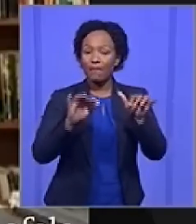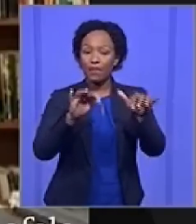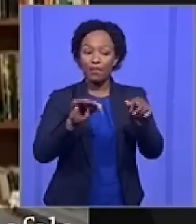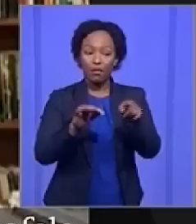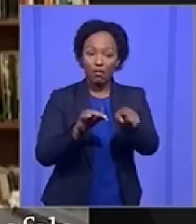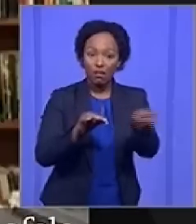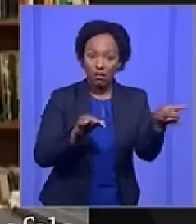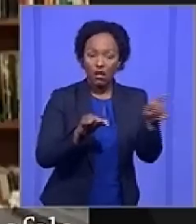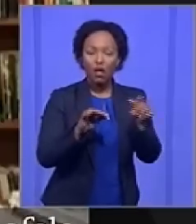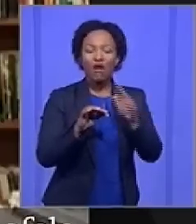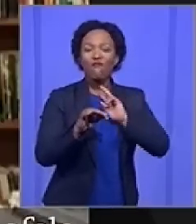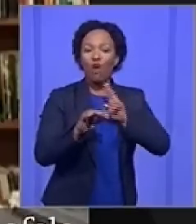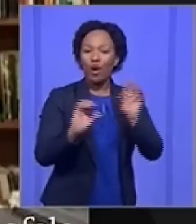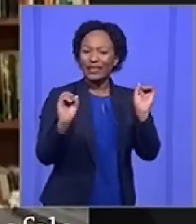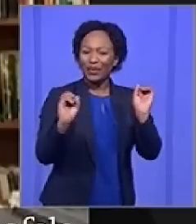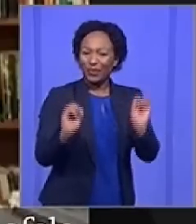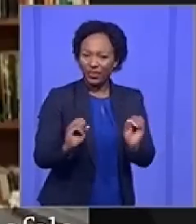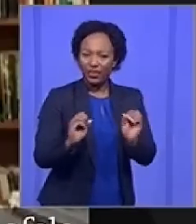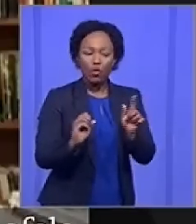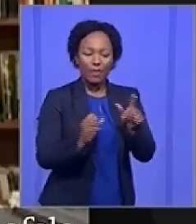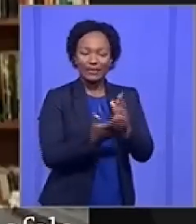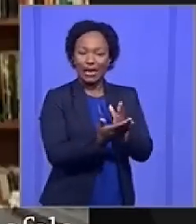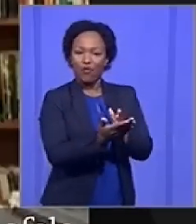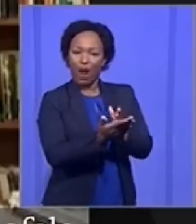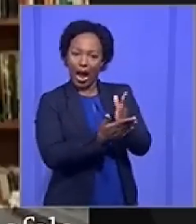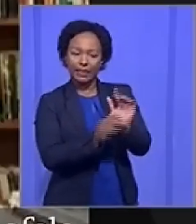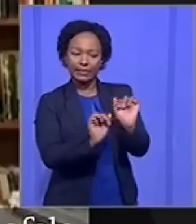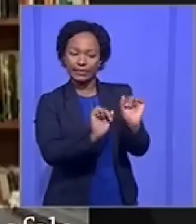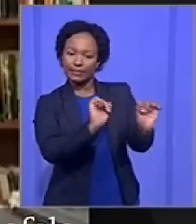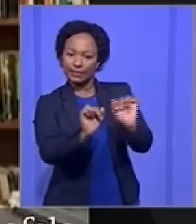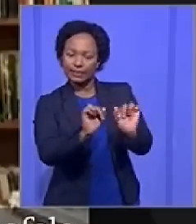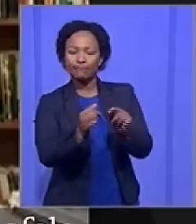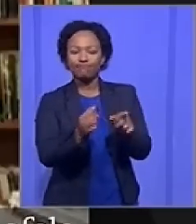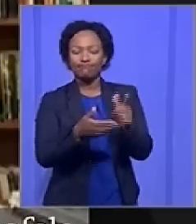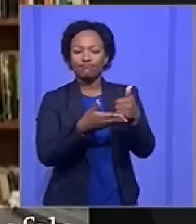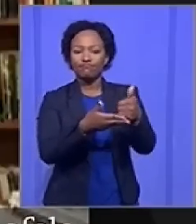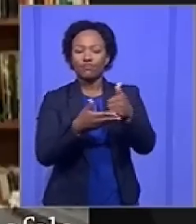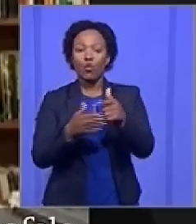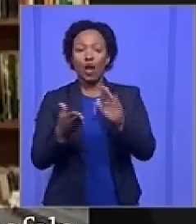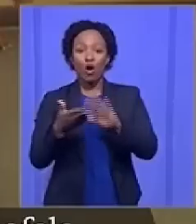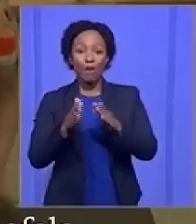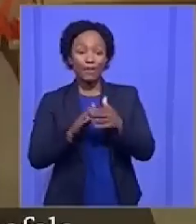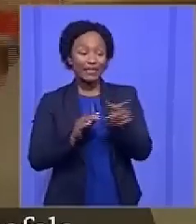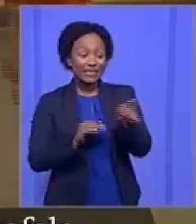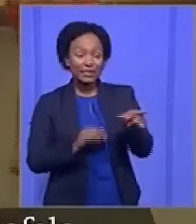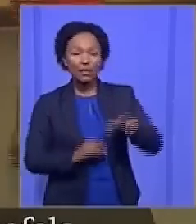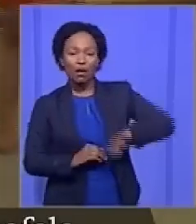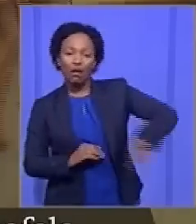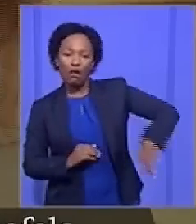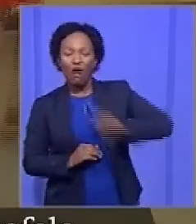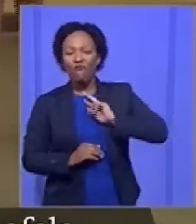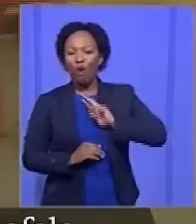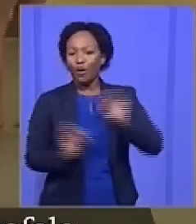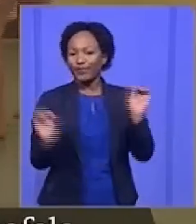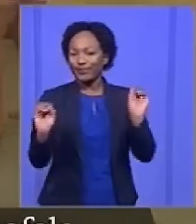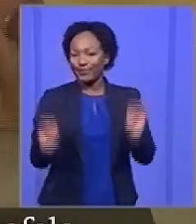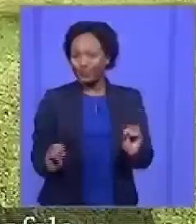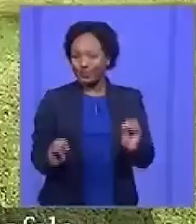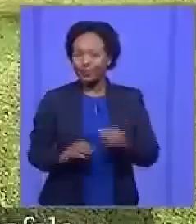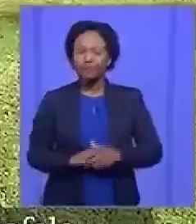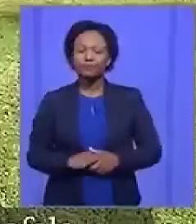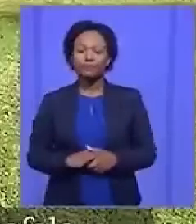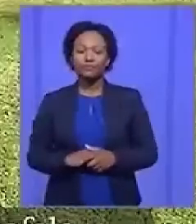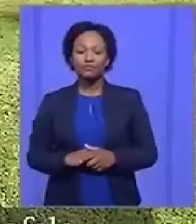the voiceless, because I strongly believe that that particular community is voiceless. Empa lao le jwalo ba etapele